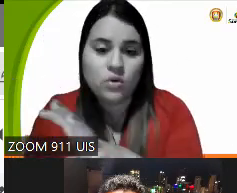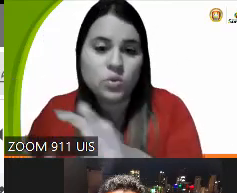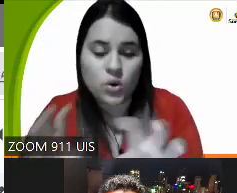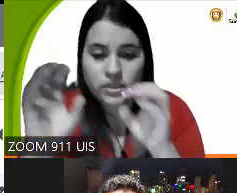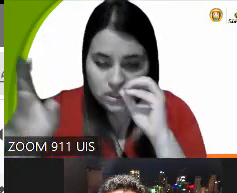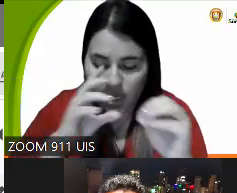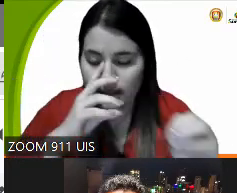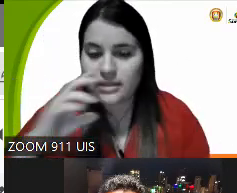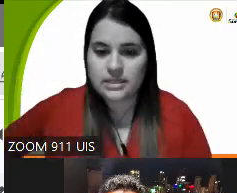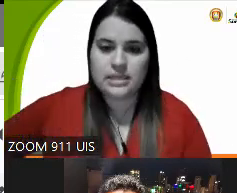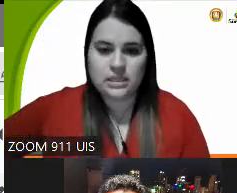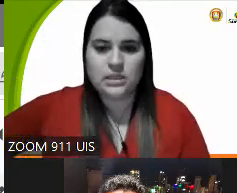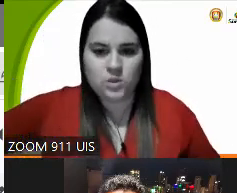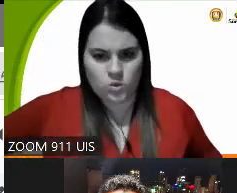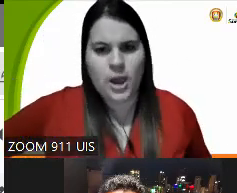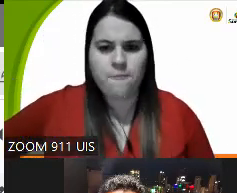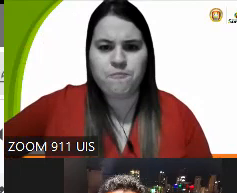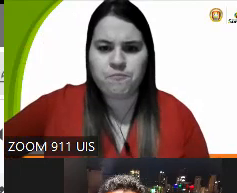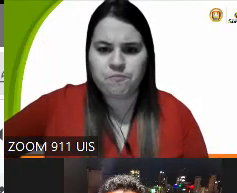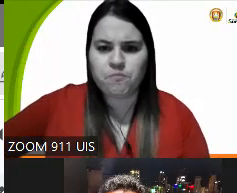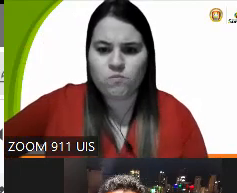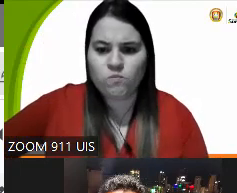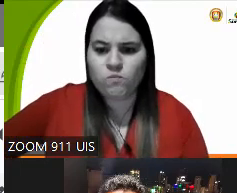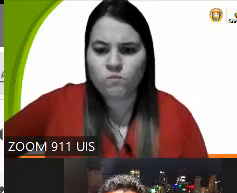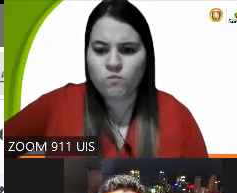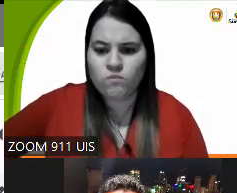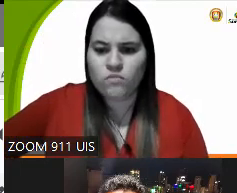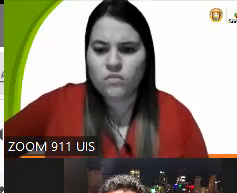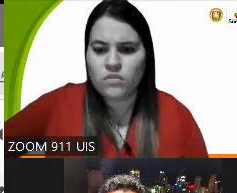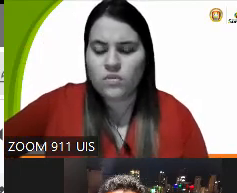one of those words in the sentences, okay?